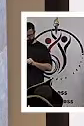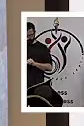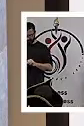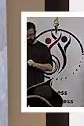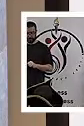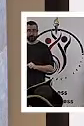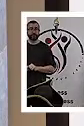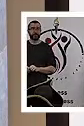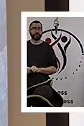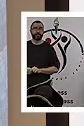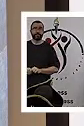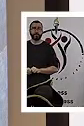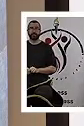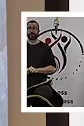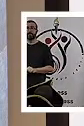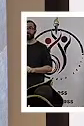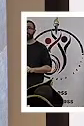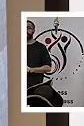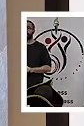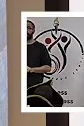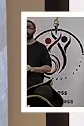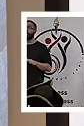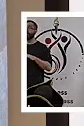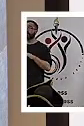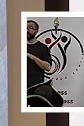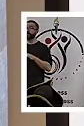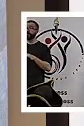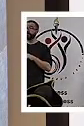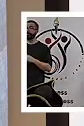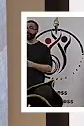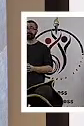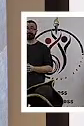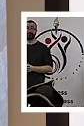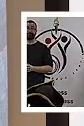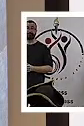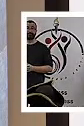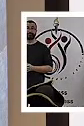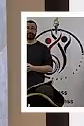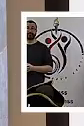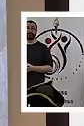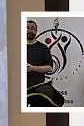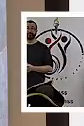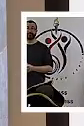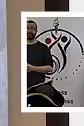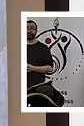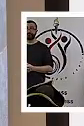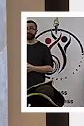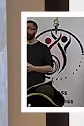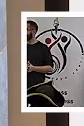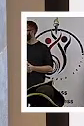right. Accessibility at Progress Place. Actually, Jen, you're back up. All right.